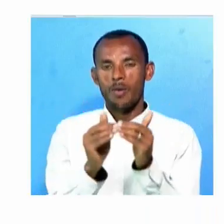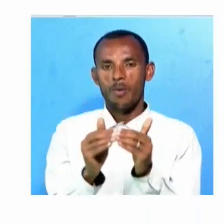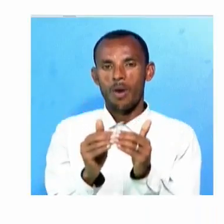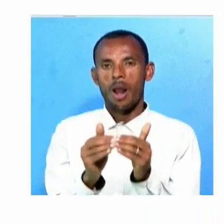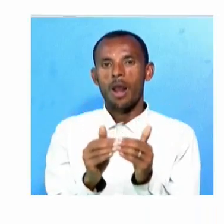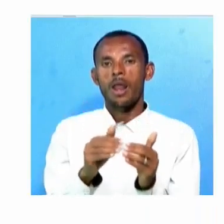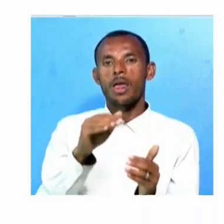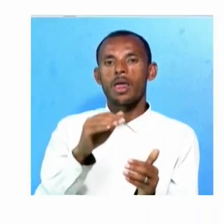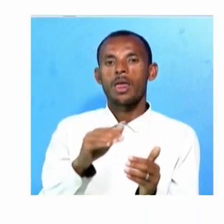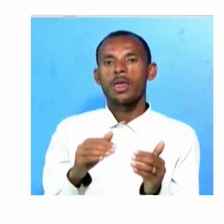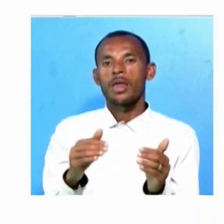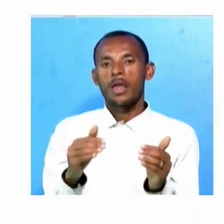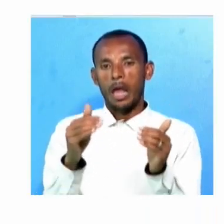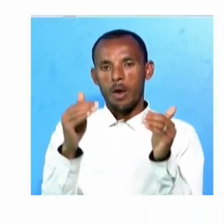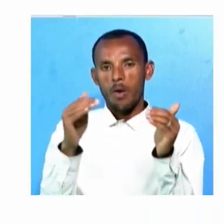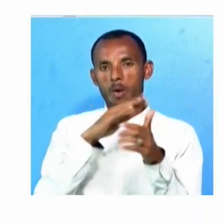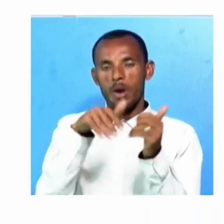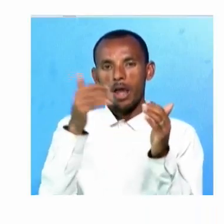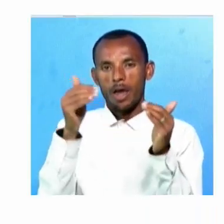sets